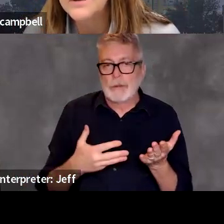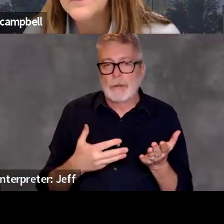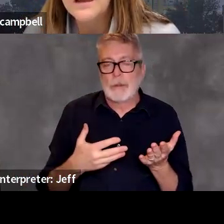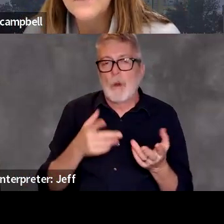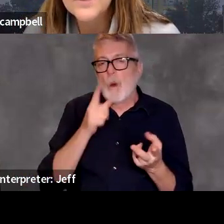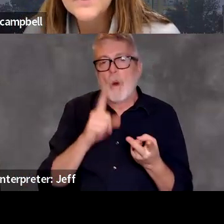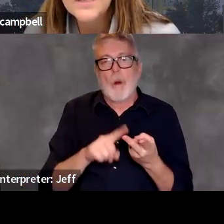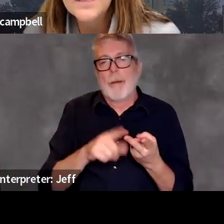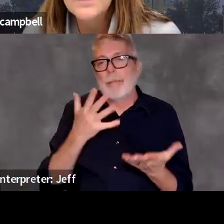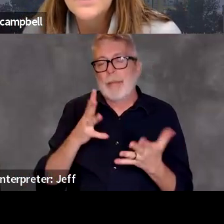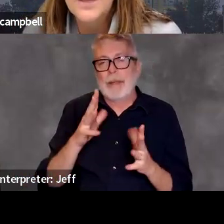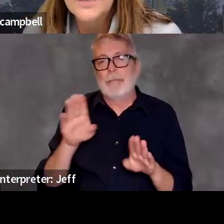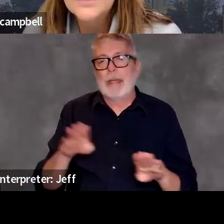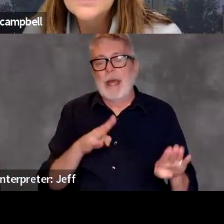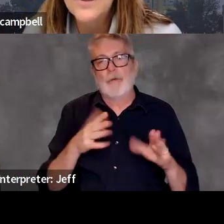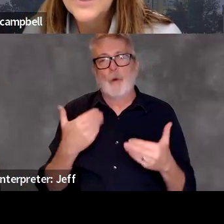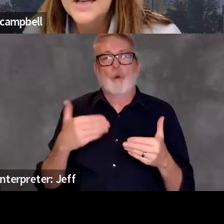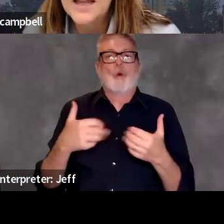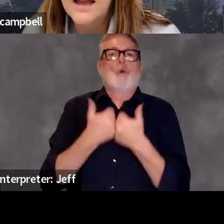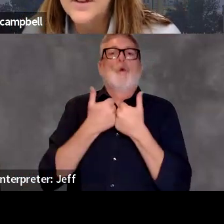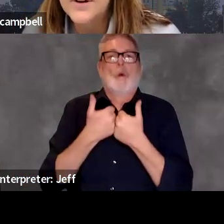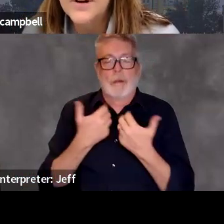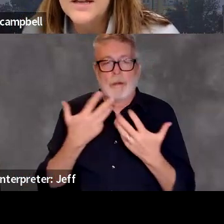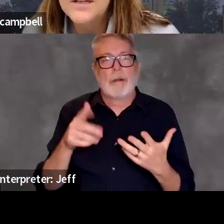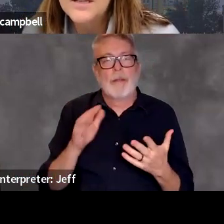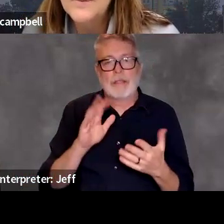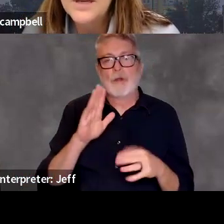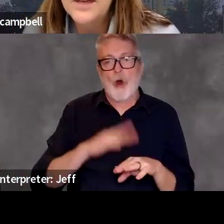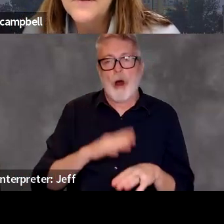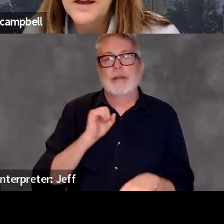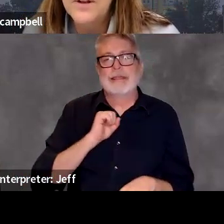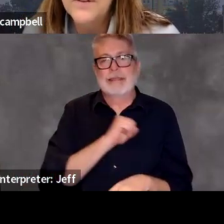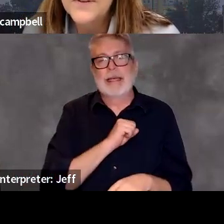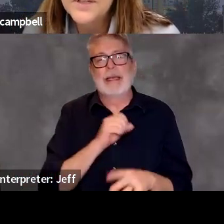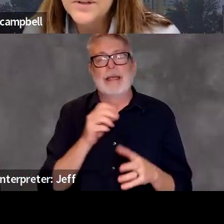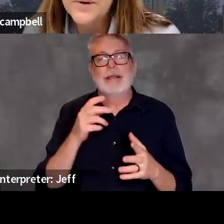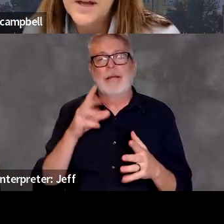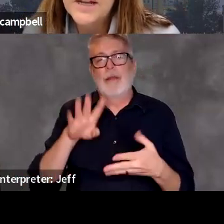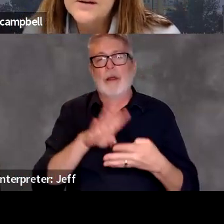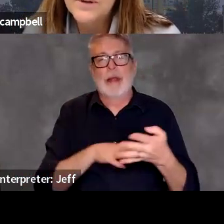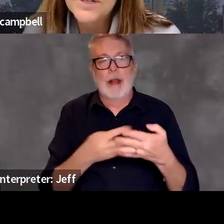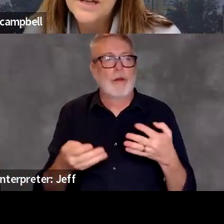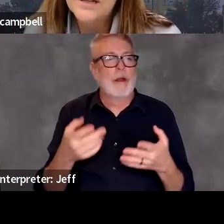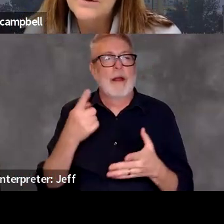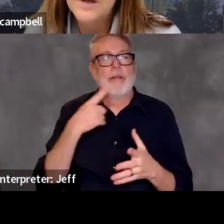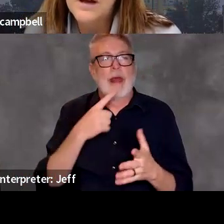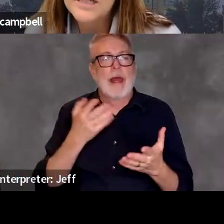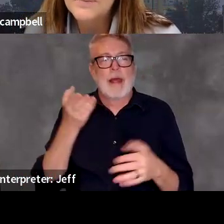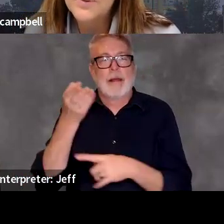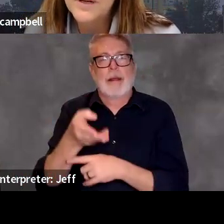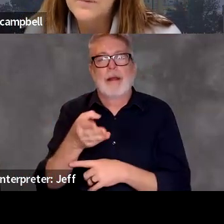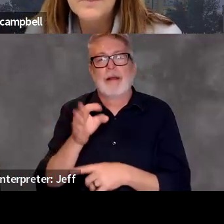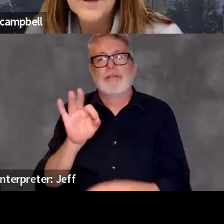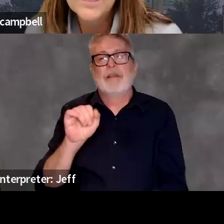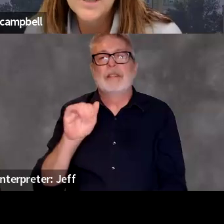with challenging behaviors. That is on the Senate calendar, and this week they filed a fiscal note on it, which said that it would